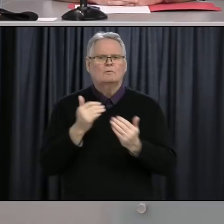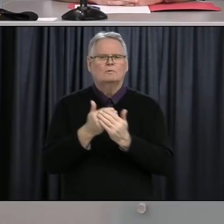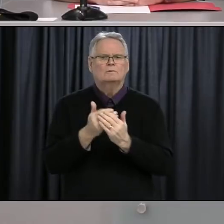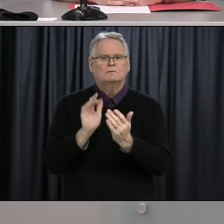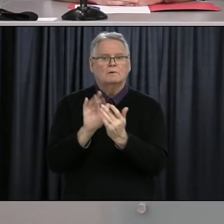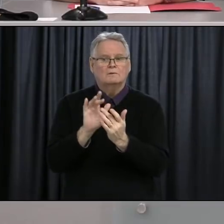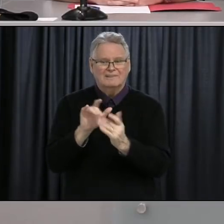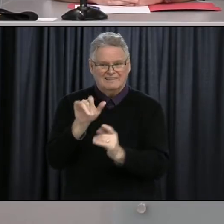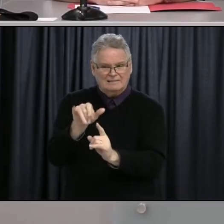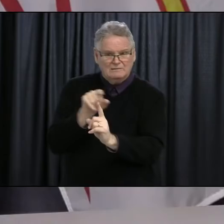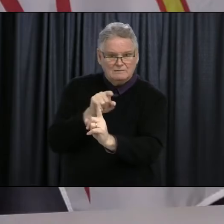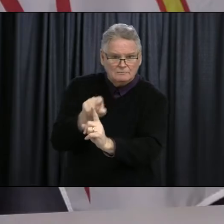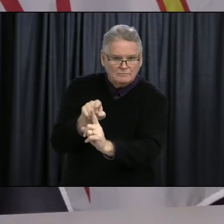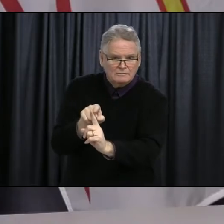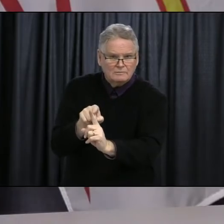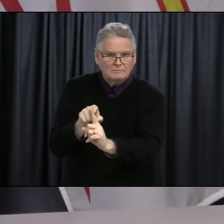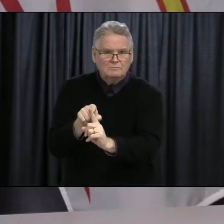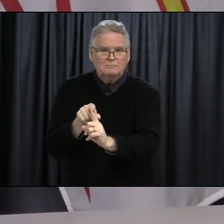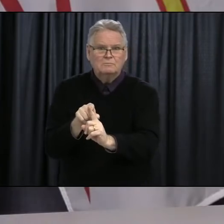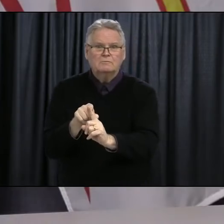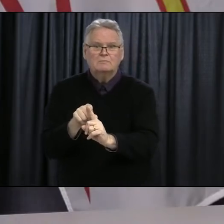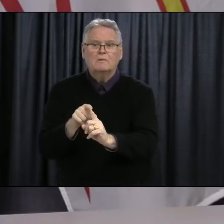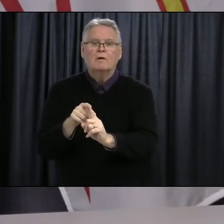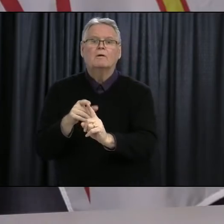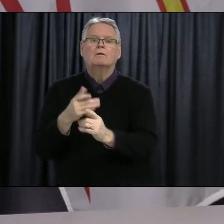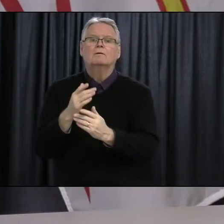recreational activities and certainly within homes.